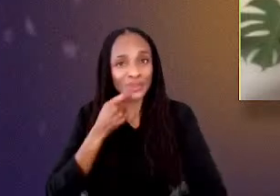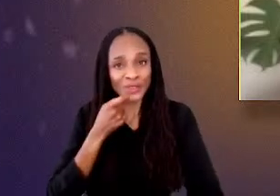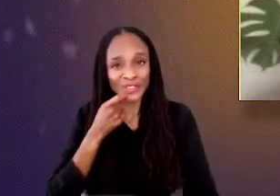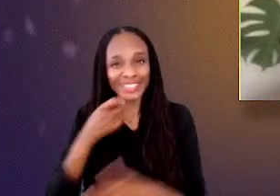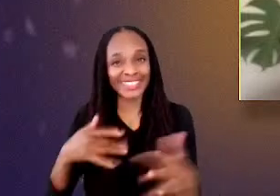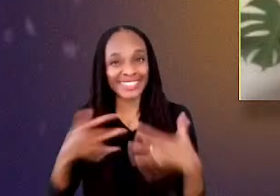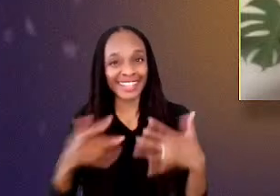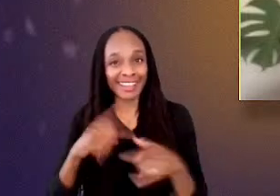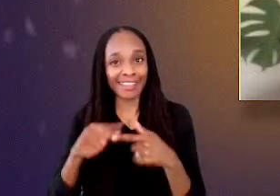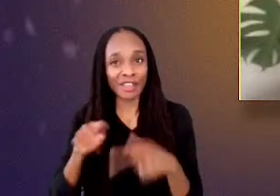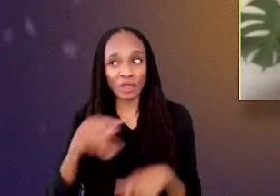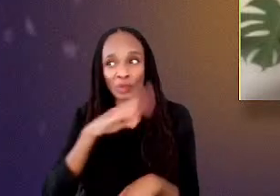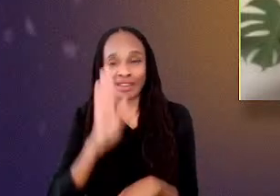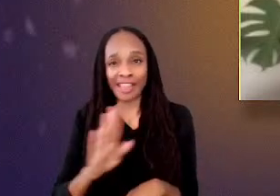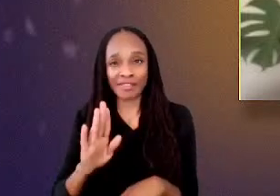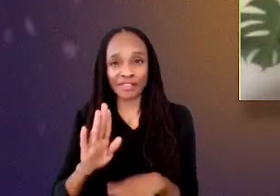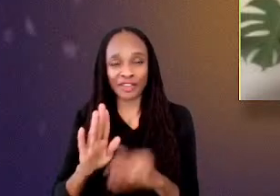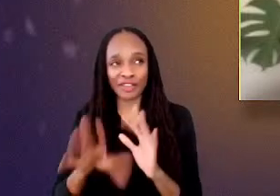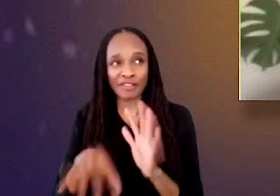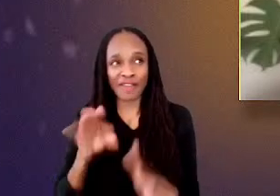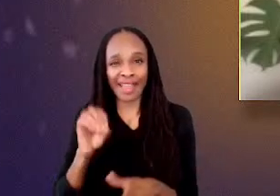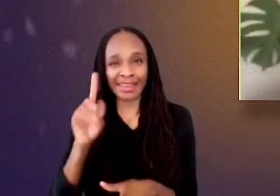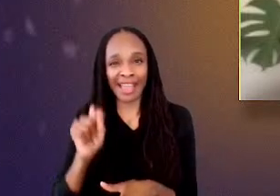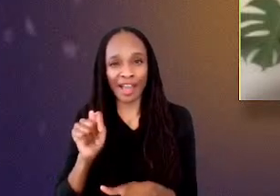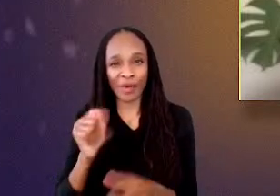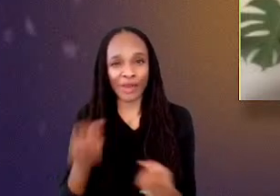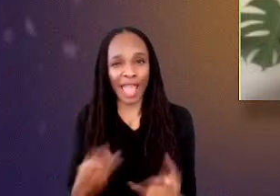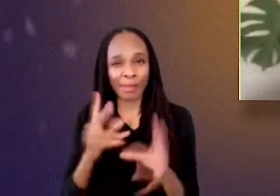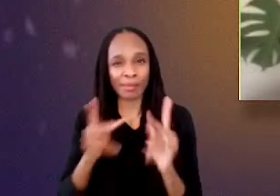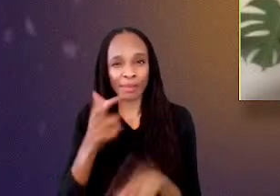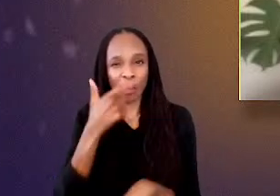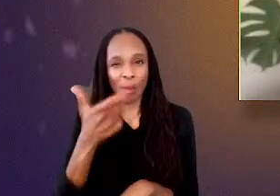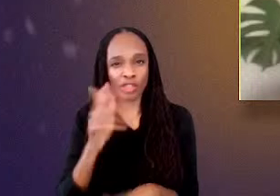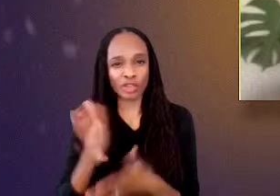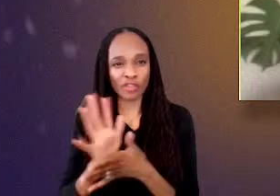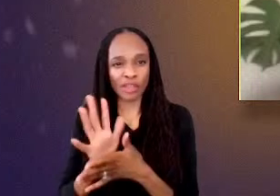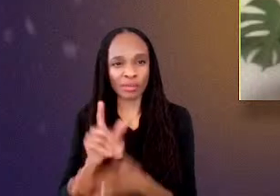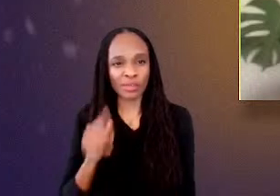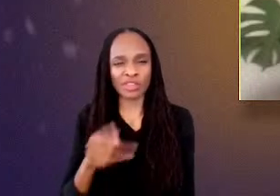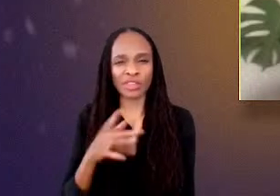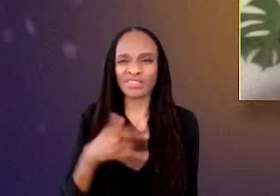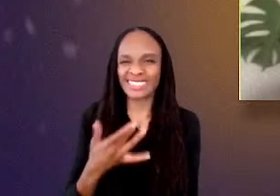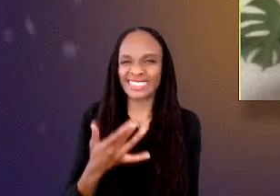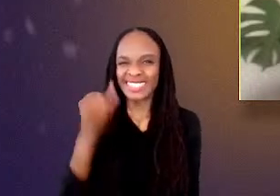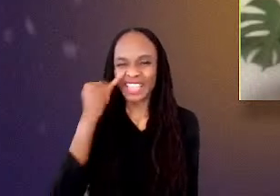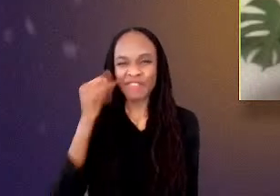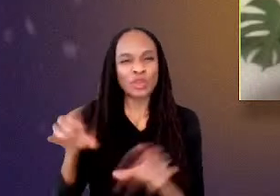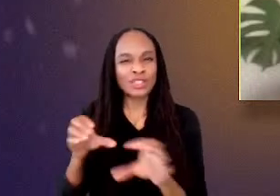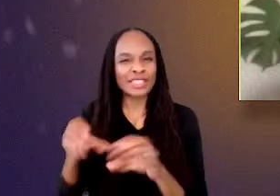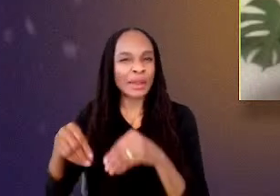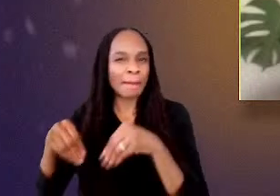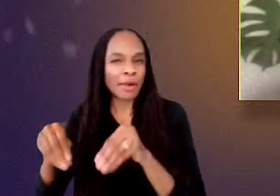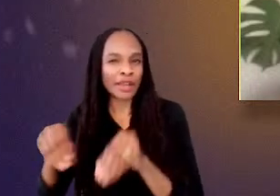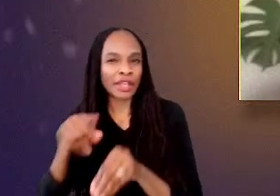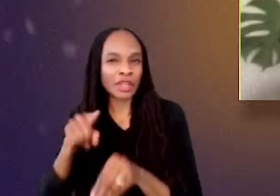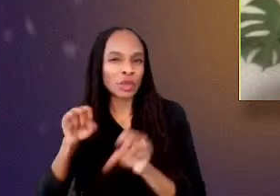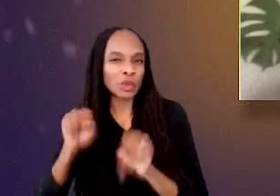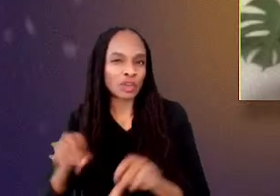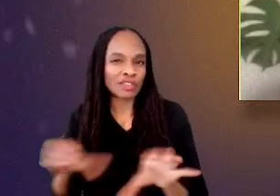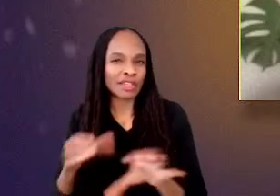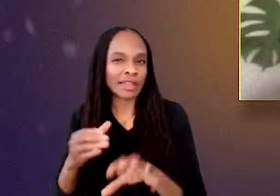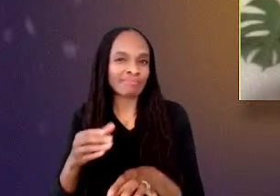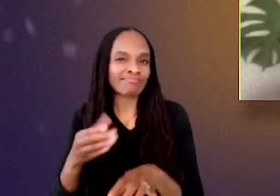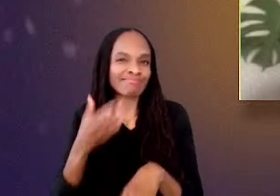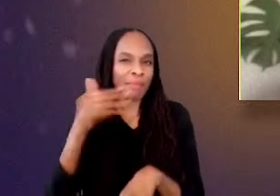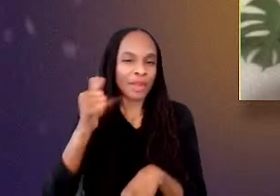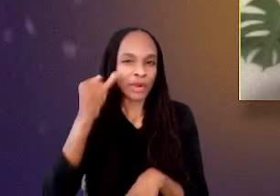And then you never find out how many people watched your film, when you always feel a little bit like if you had done the marketing, you could have done it a little bit better if you'd been in charge of